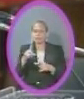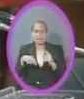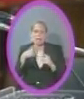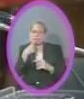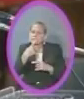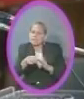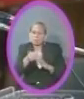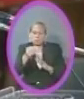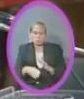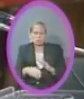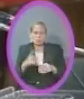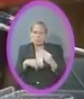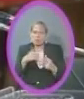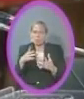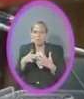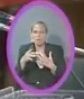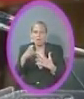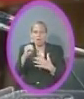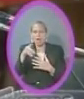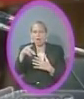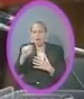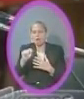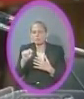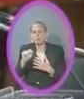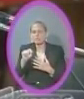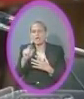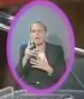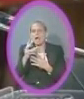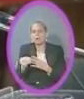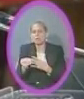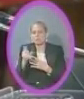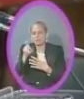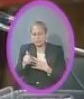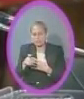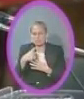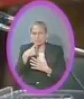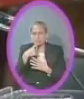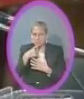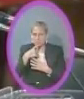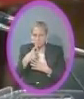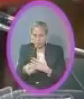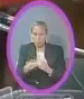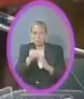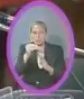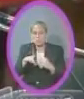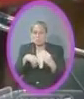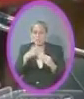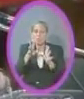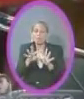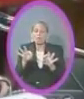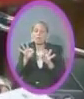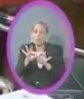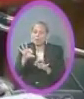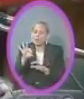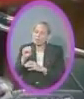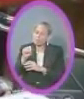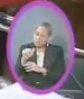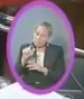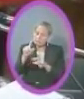students about opting out. They are supposed to talk about their students. They are supposed to talk to their students about the importance of FSA